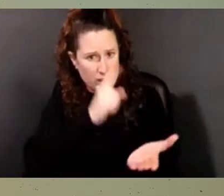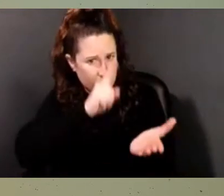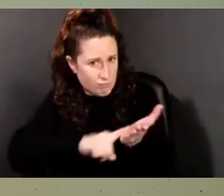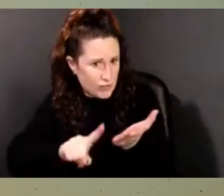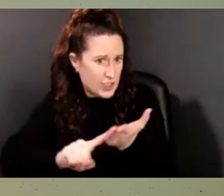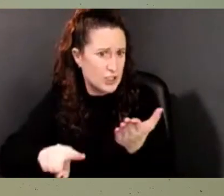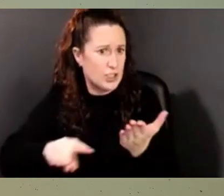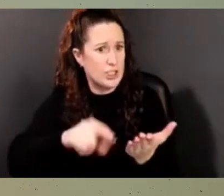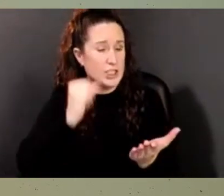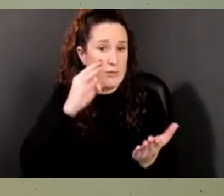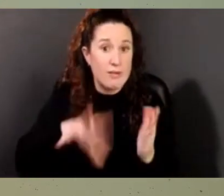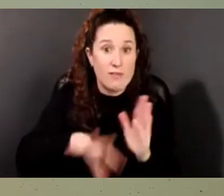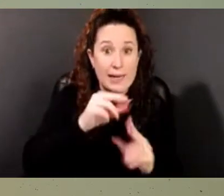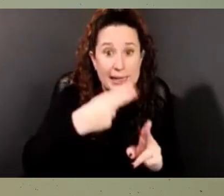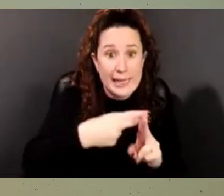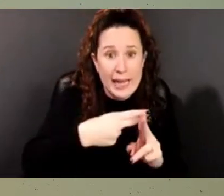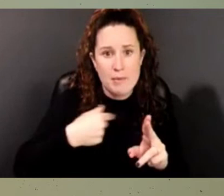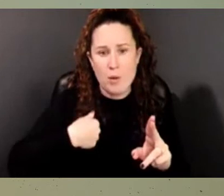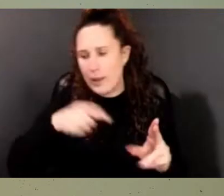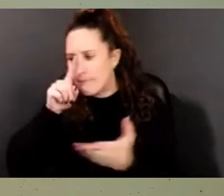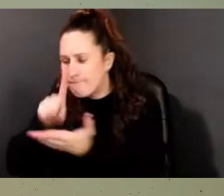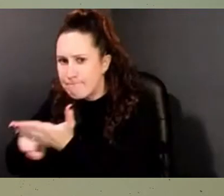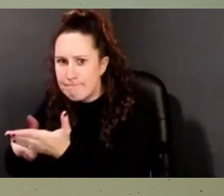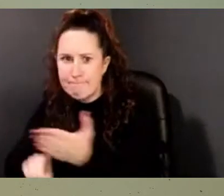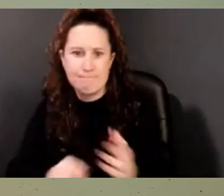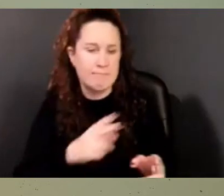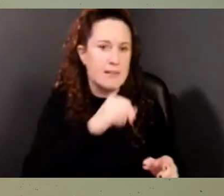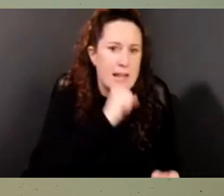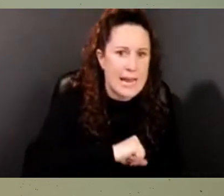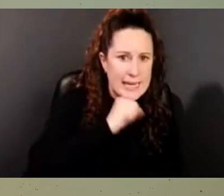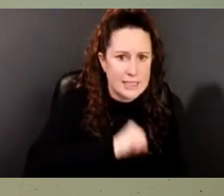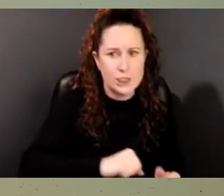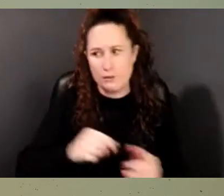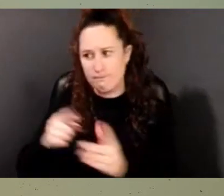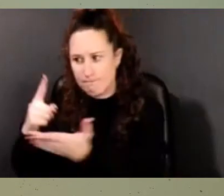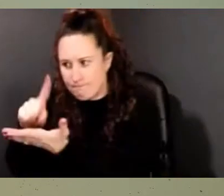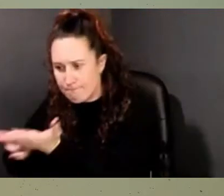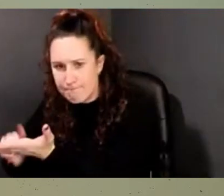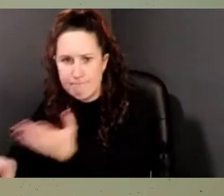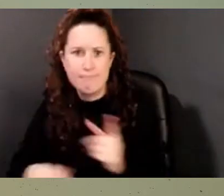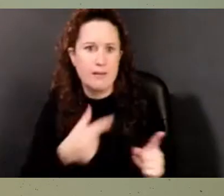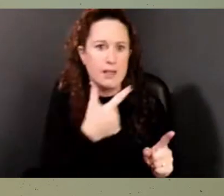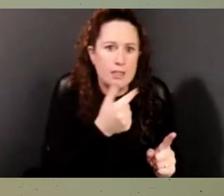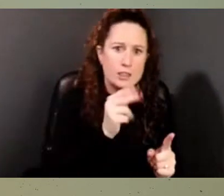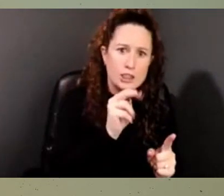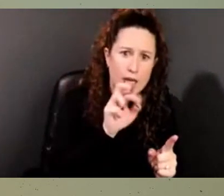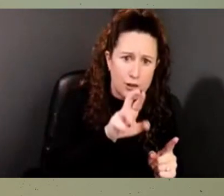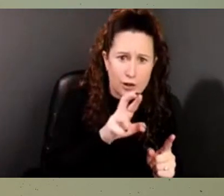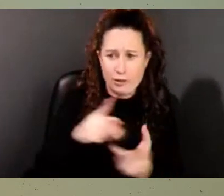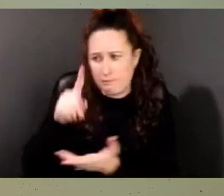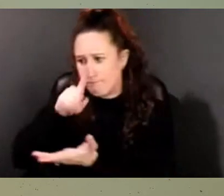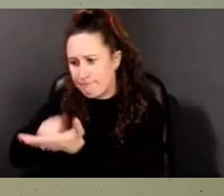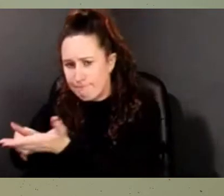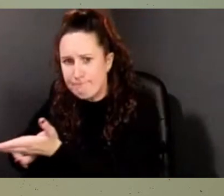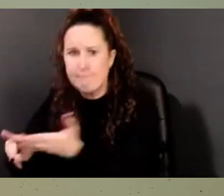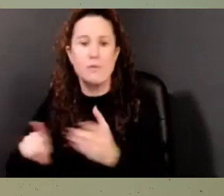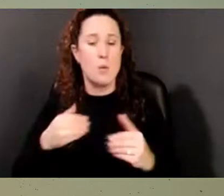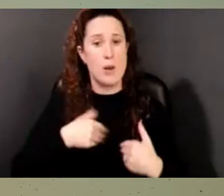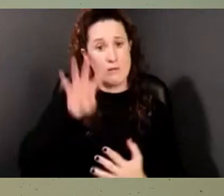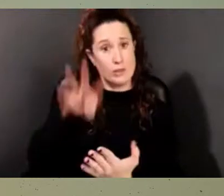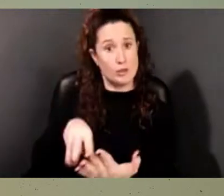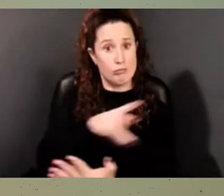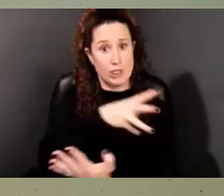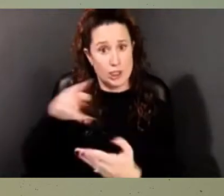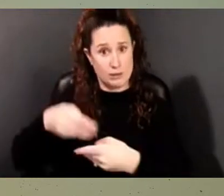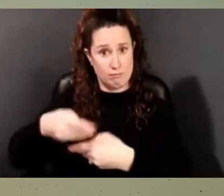like names, ages, genders, and placed all of that information into a spreadsheet. Then we organized the list